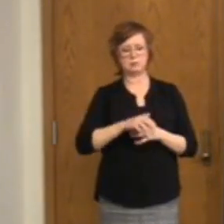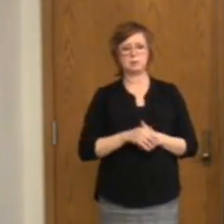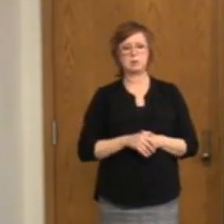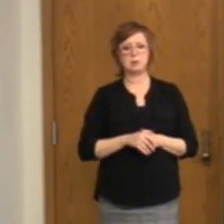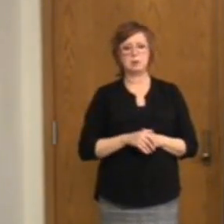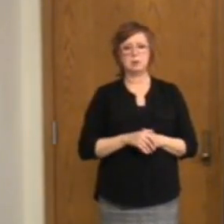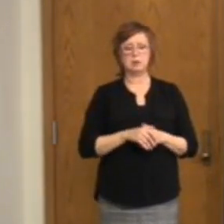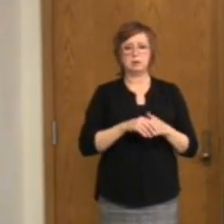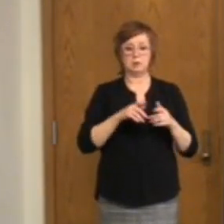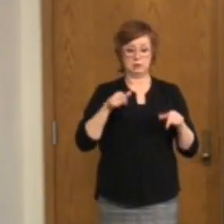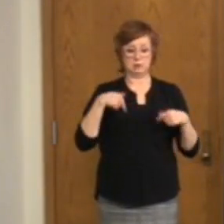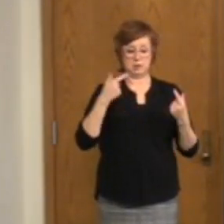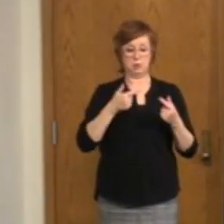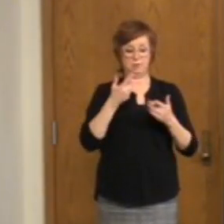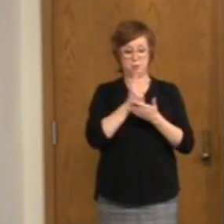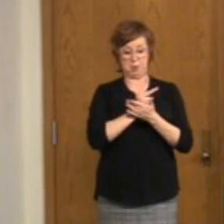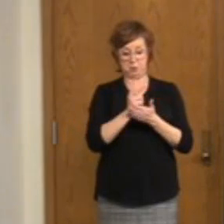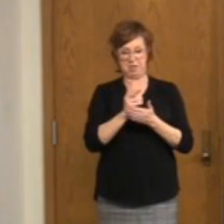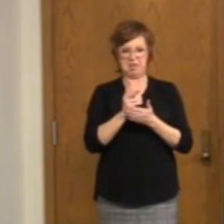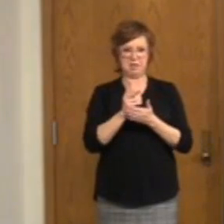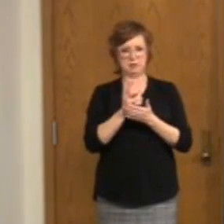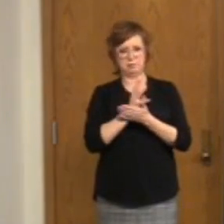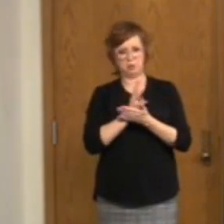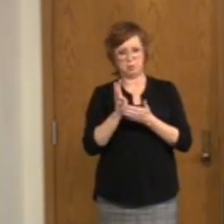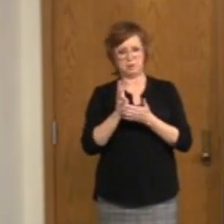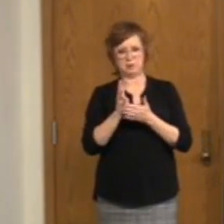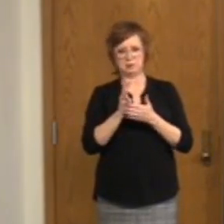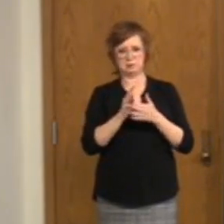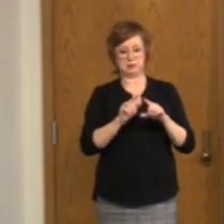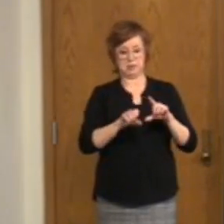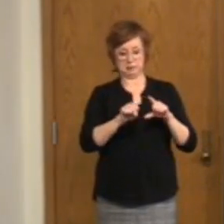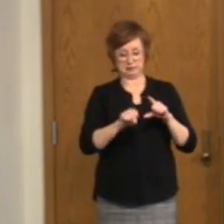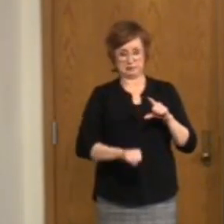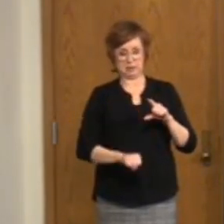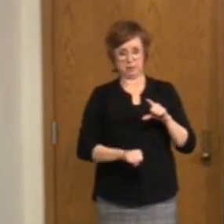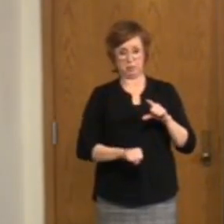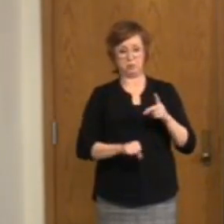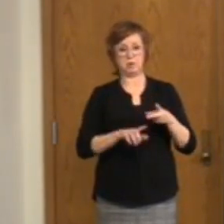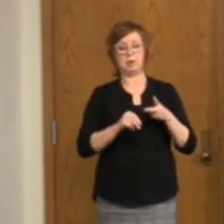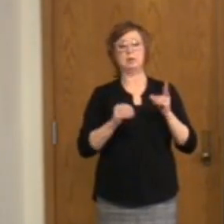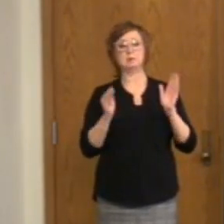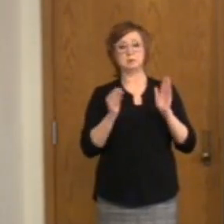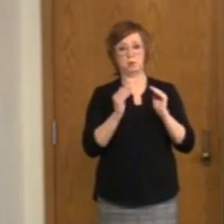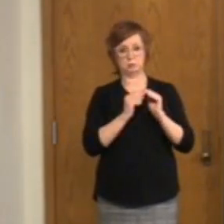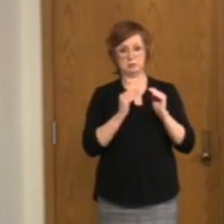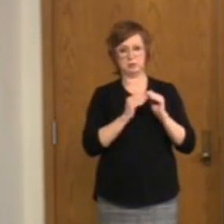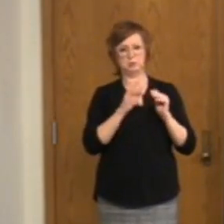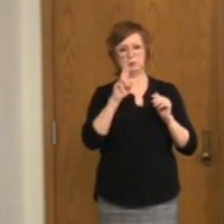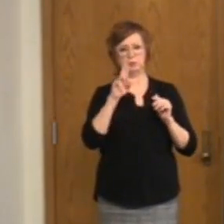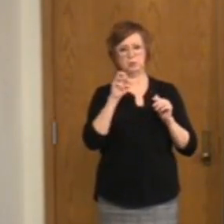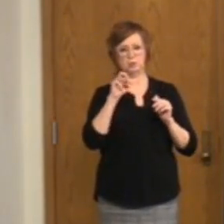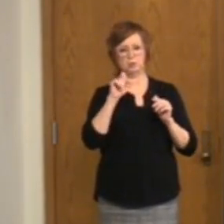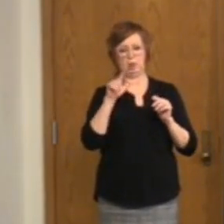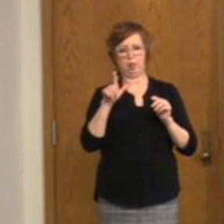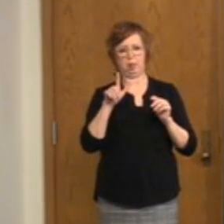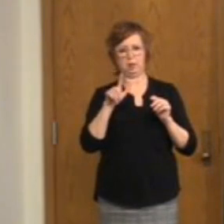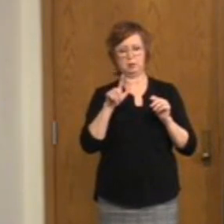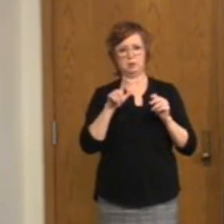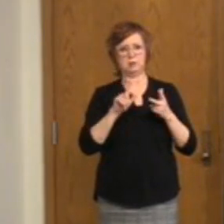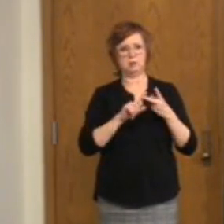weeks, downward trend, more enhanced downward trend in southern rural parts of the province, and now,